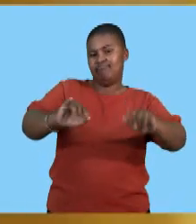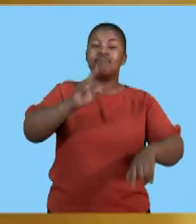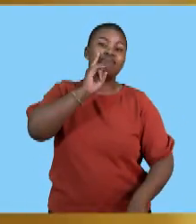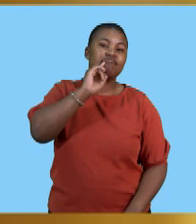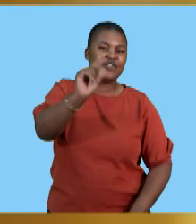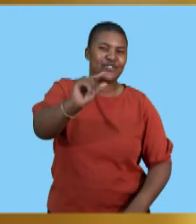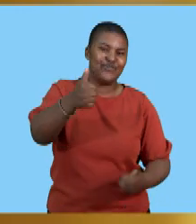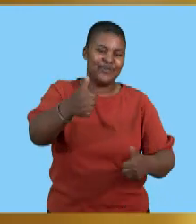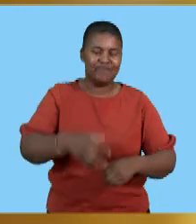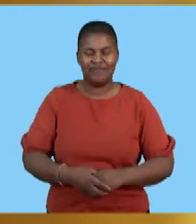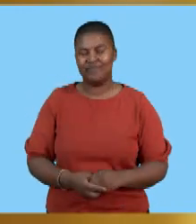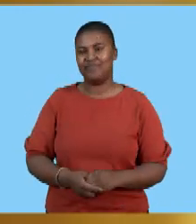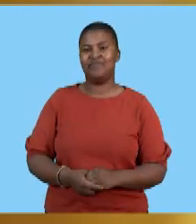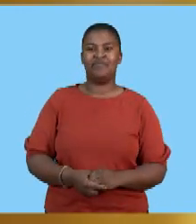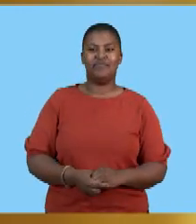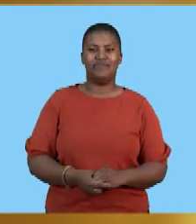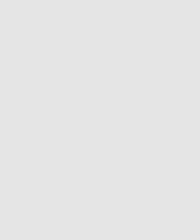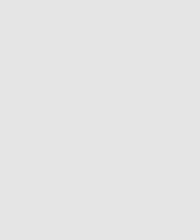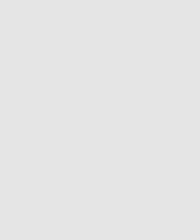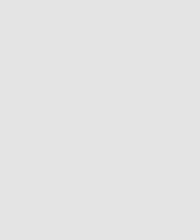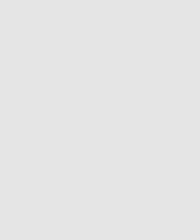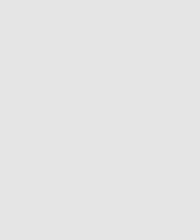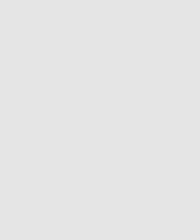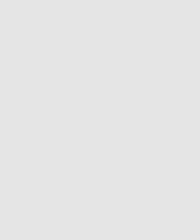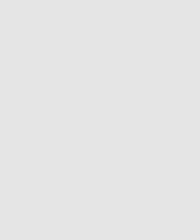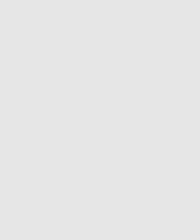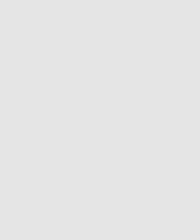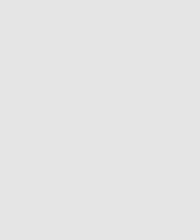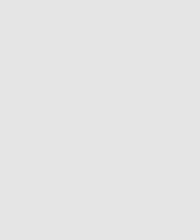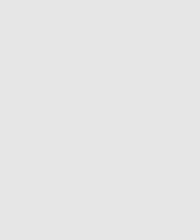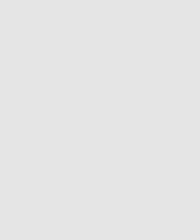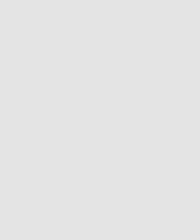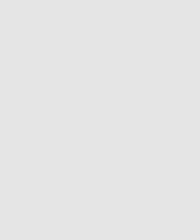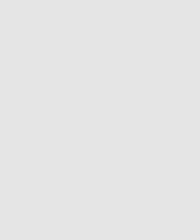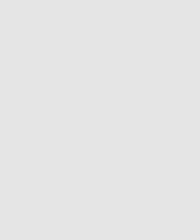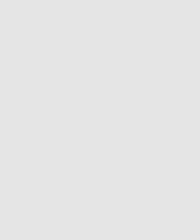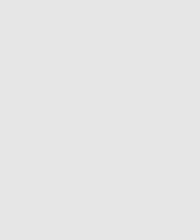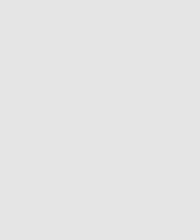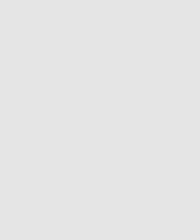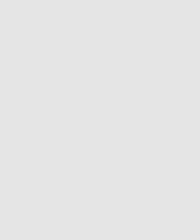soon. It is goodbye.